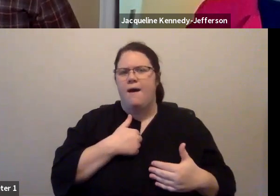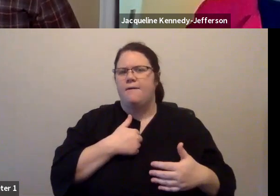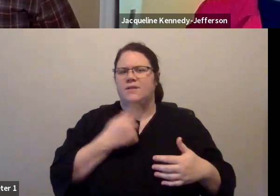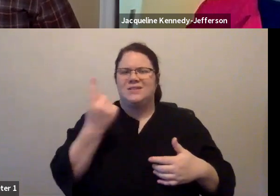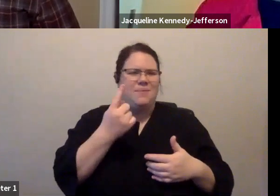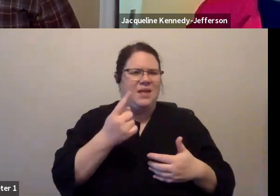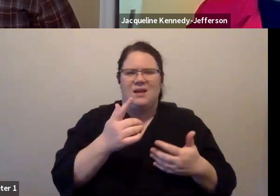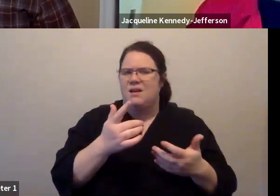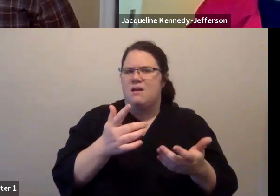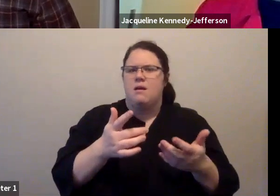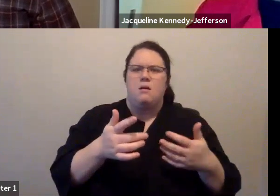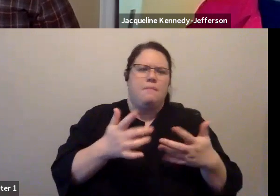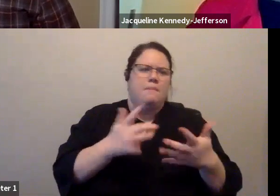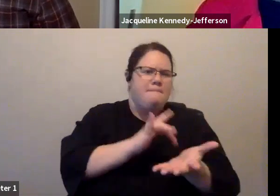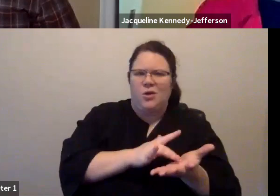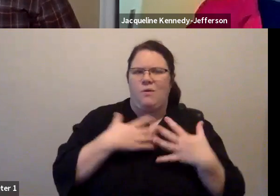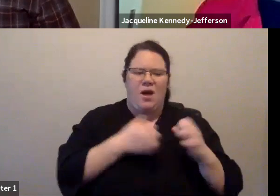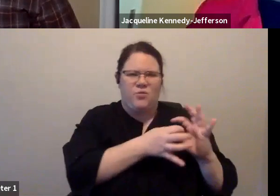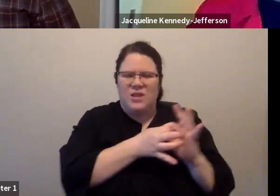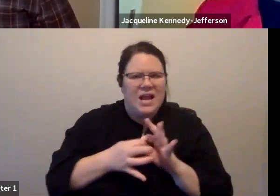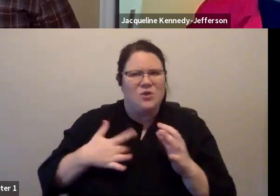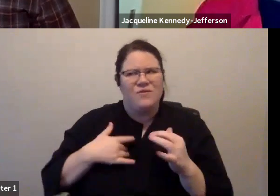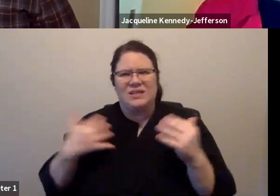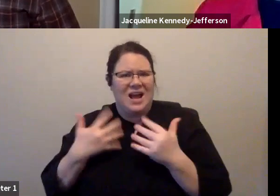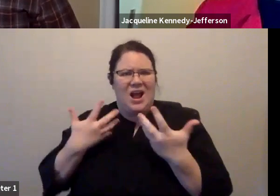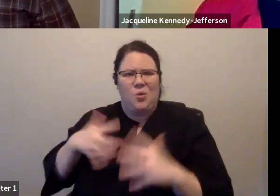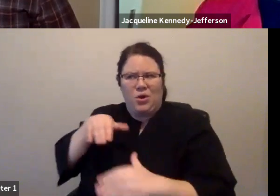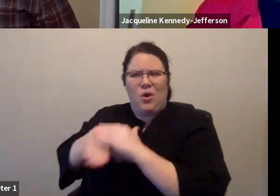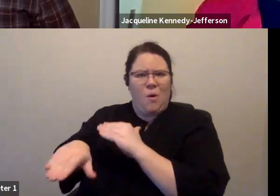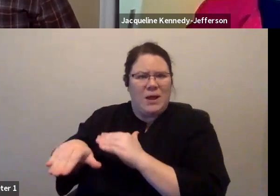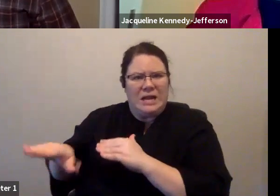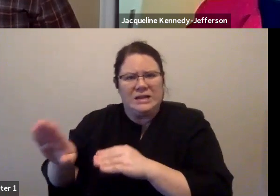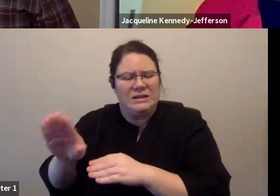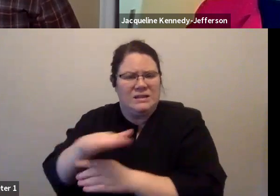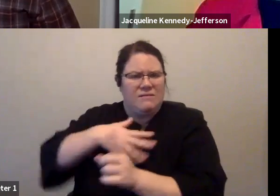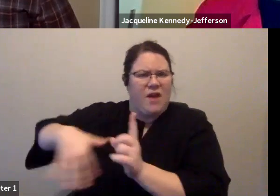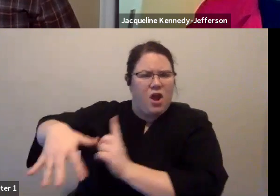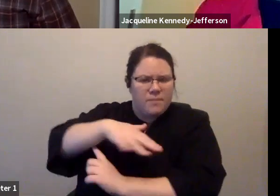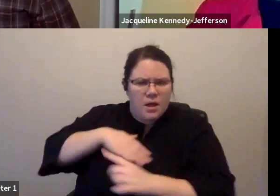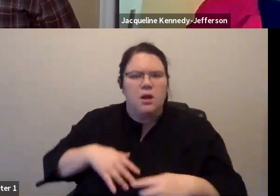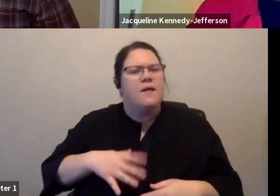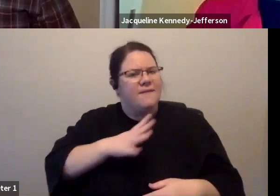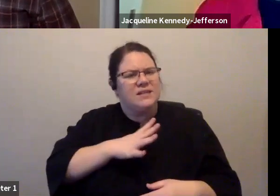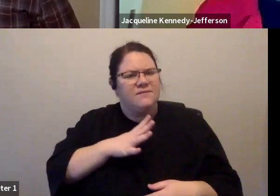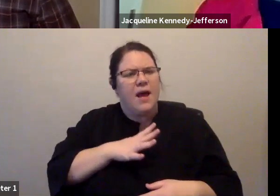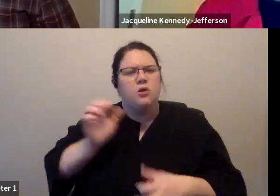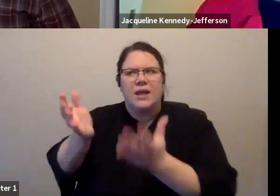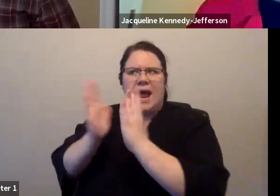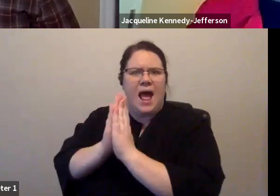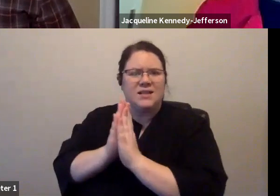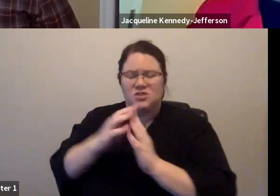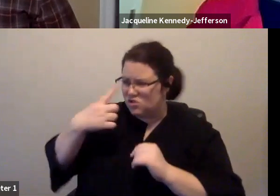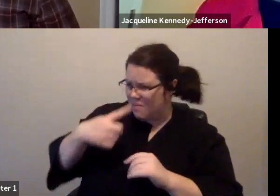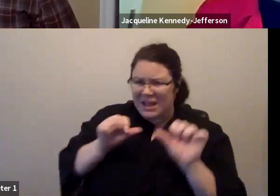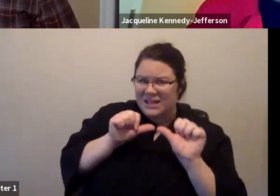do think that there is space to ask for accommodations based on that. And that could be, you know, an extended period to work from home or some other